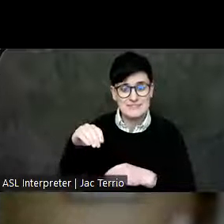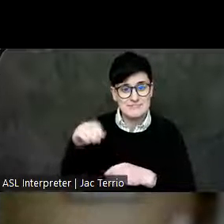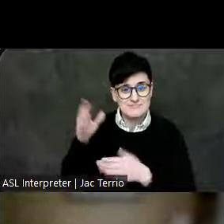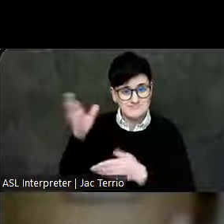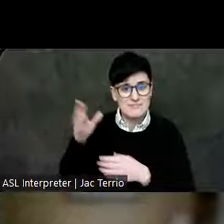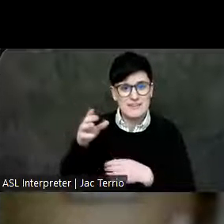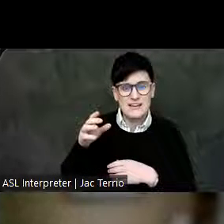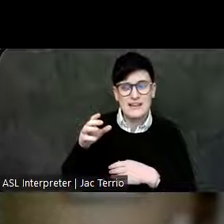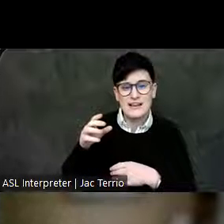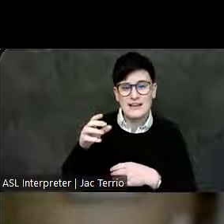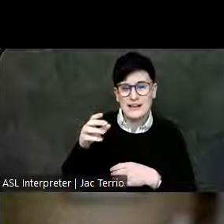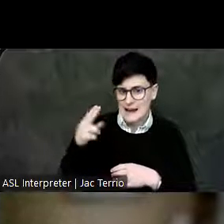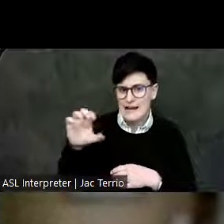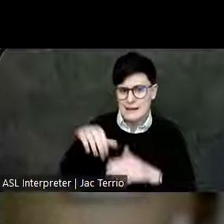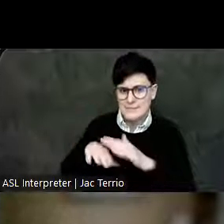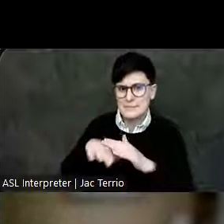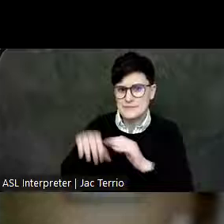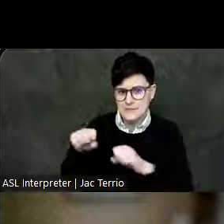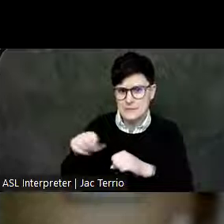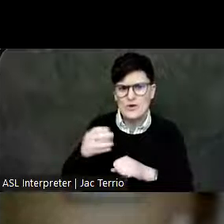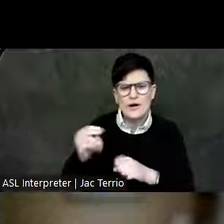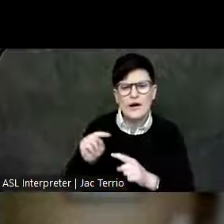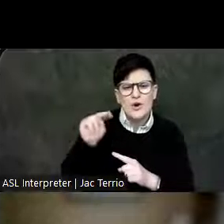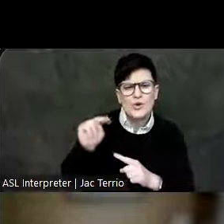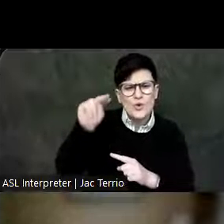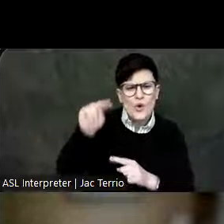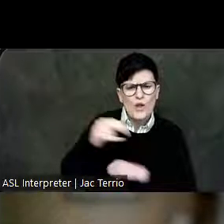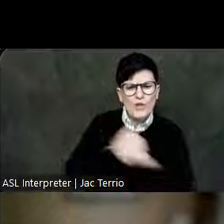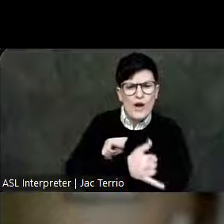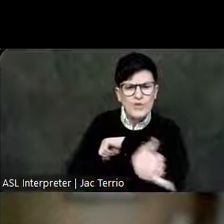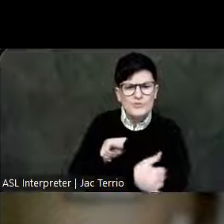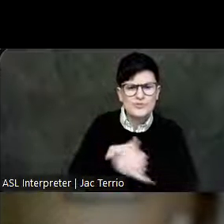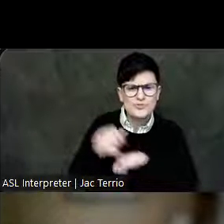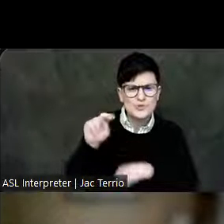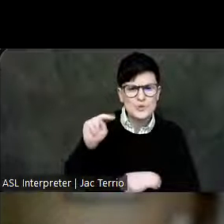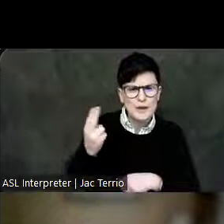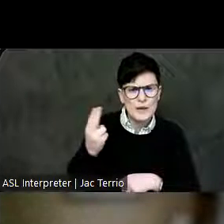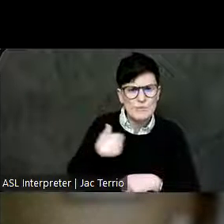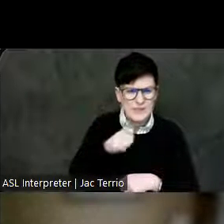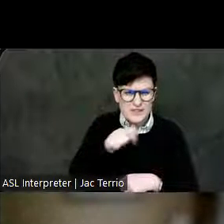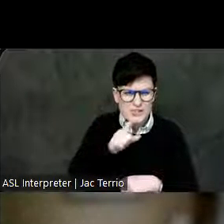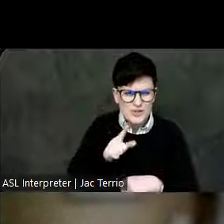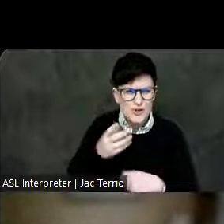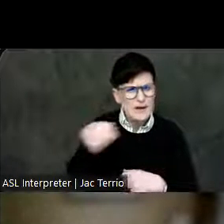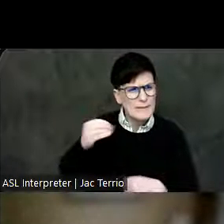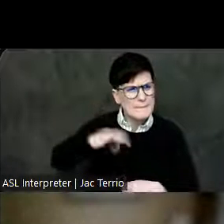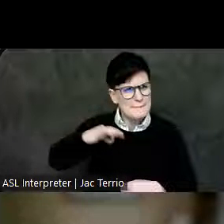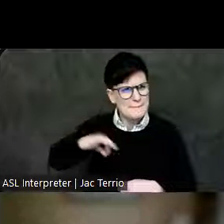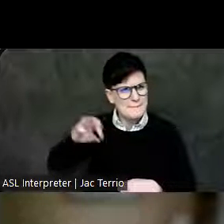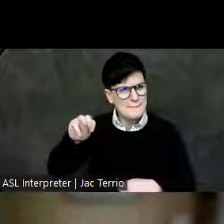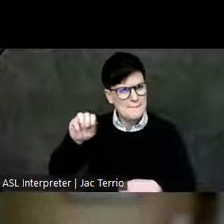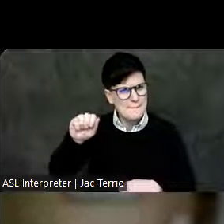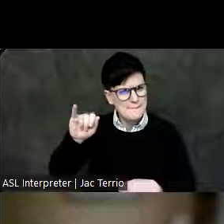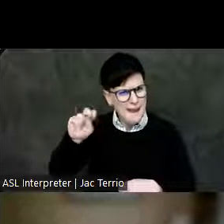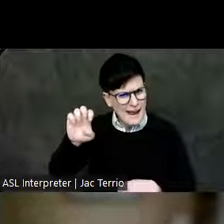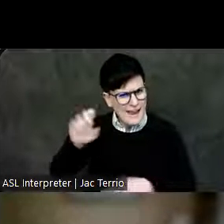in the North Country of New Hampshire. I'm not sure where it is. Isn't there one in Maine? I think there's one in